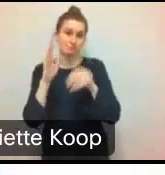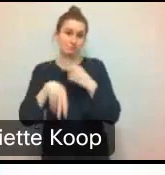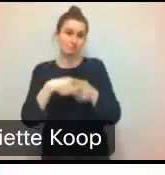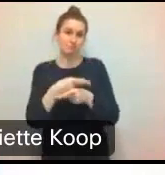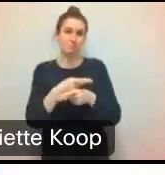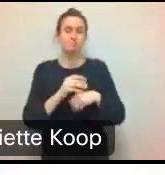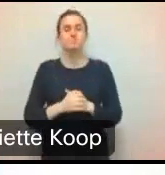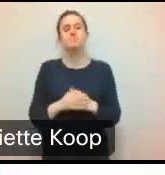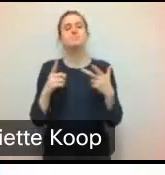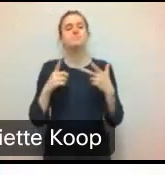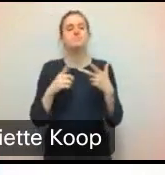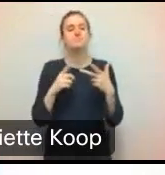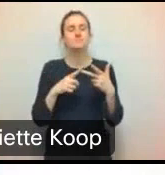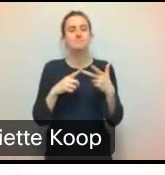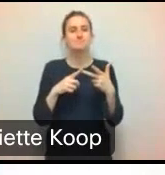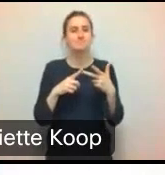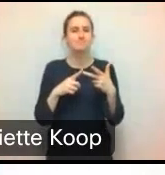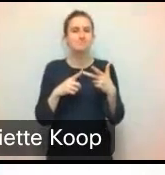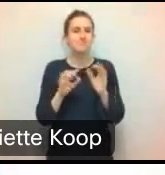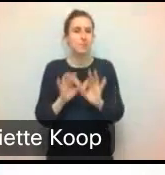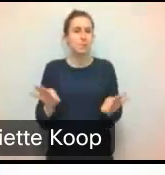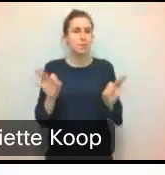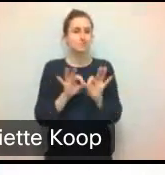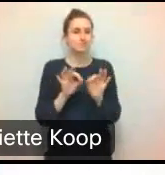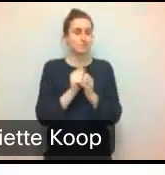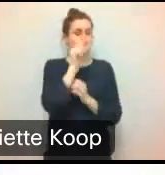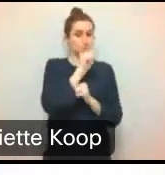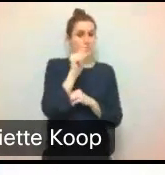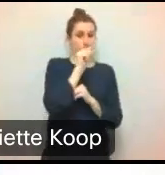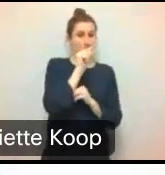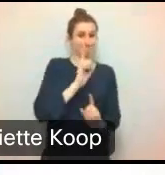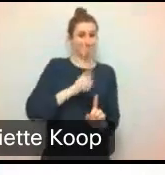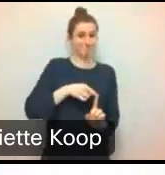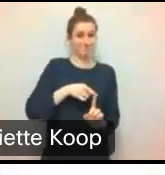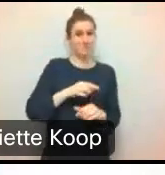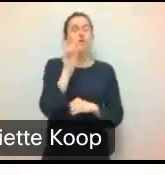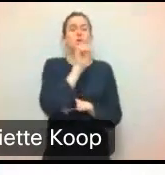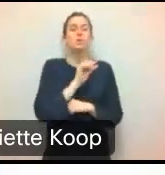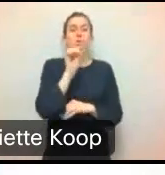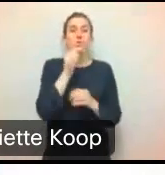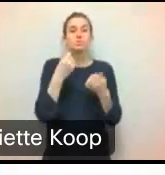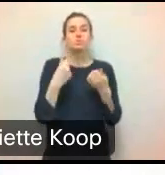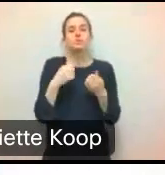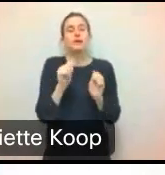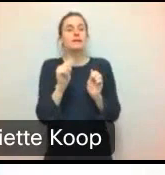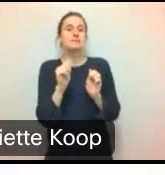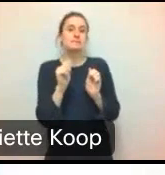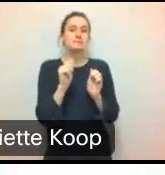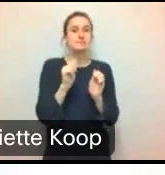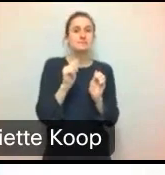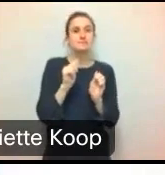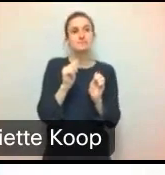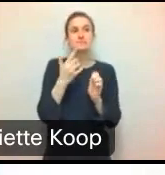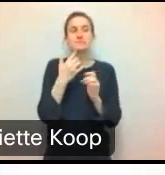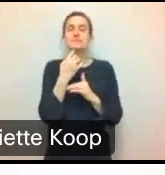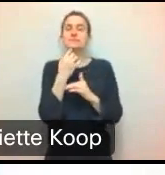It may be the third one, but it's important when it comes to Googling. Google tries to give you the things you think it